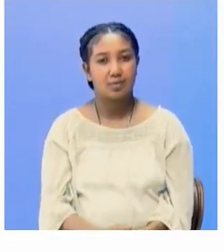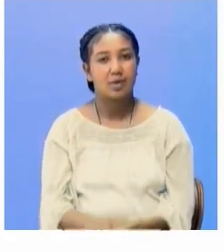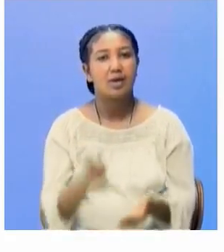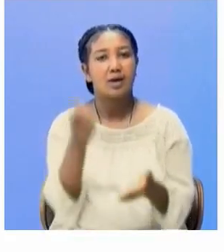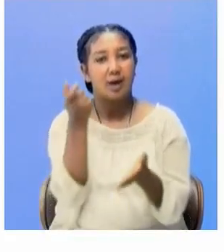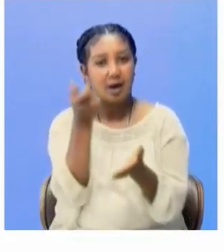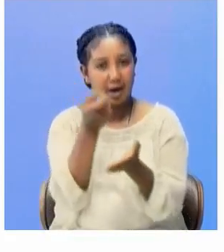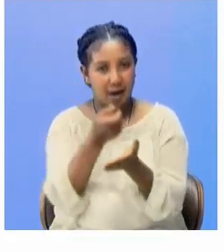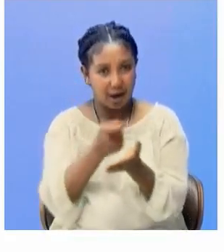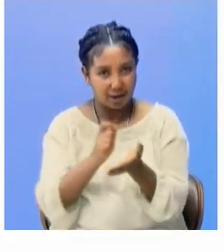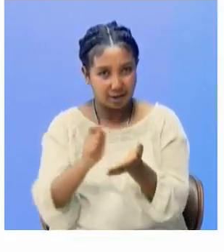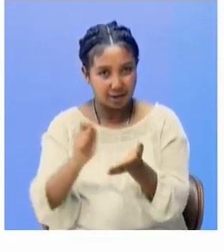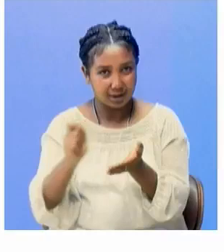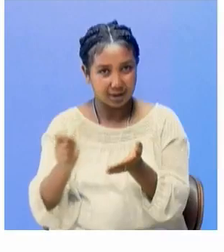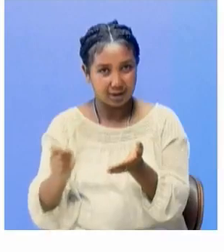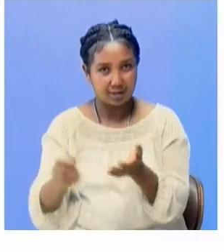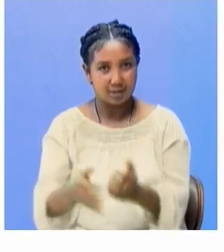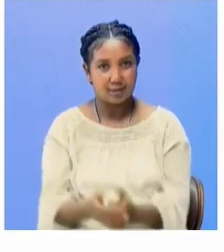writing